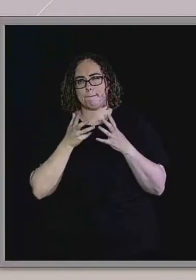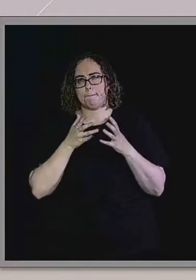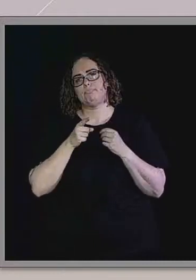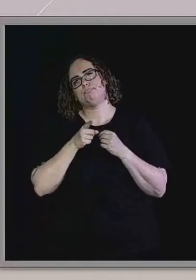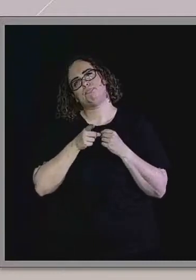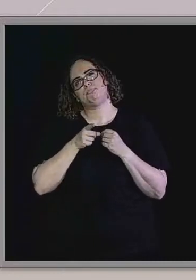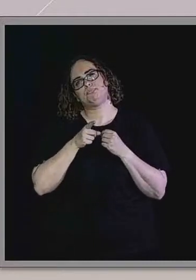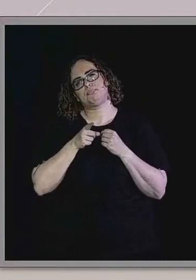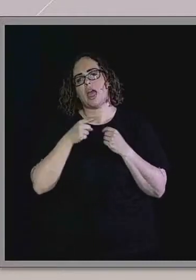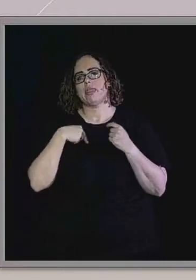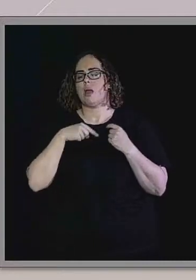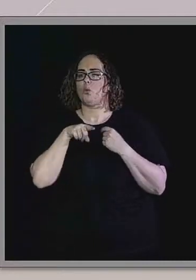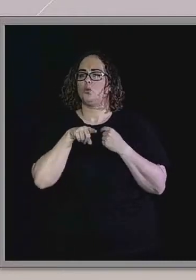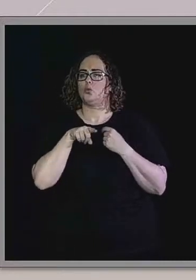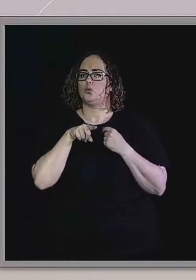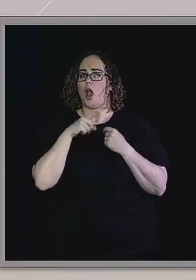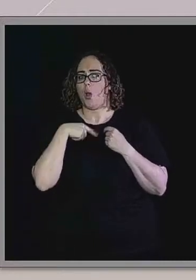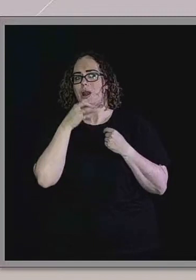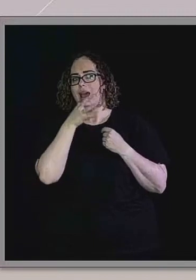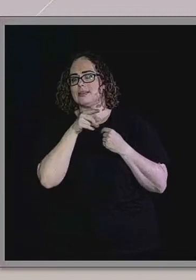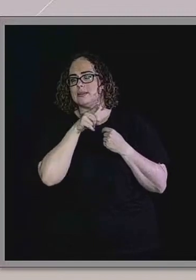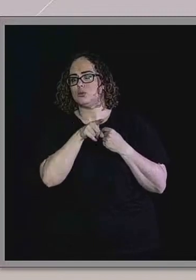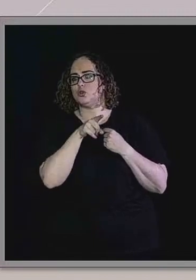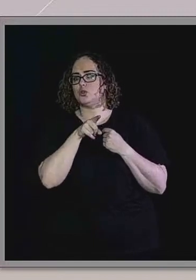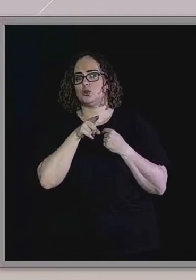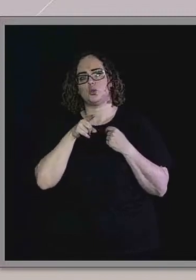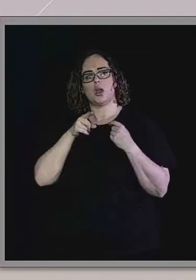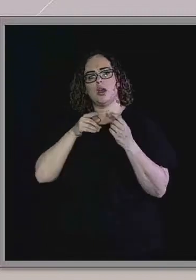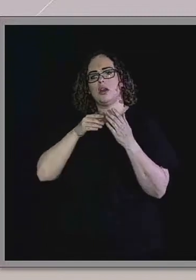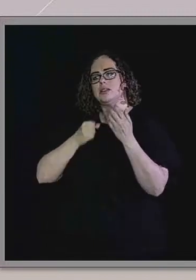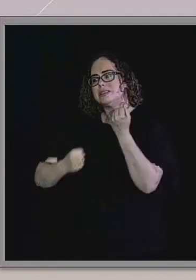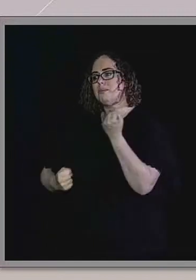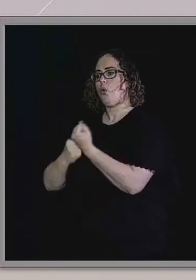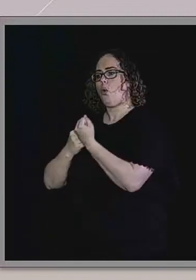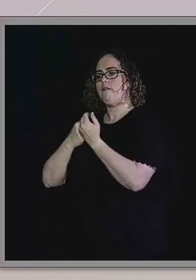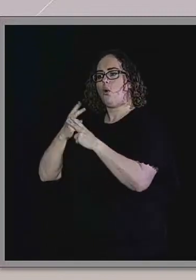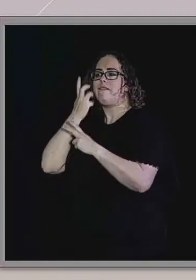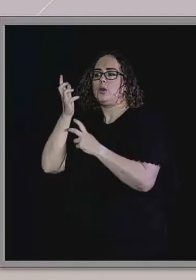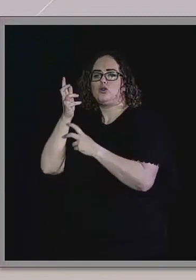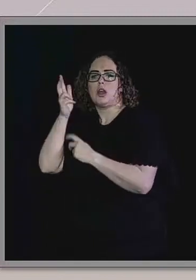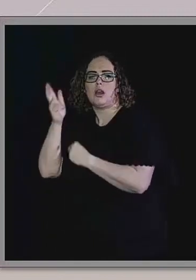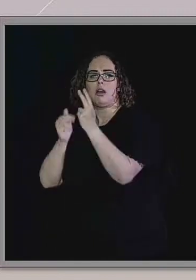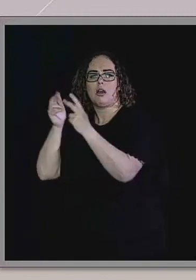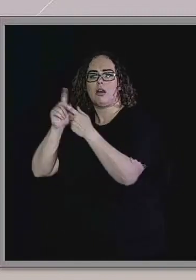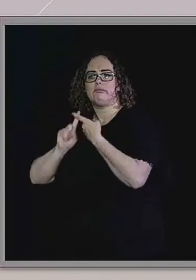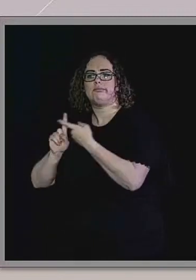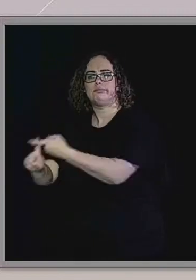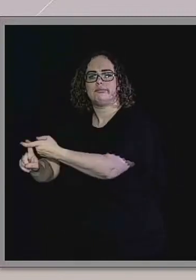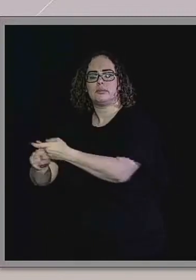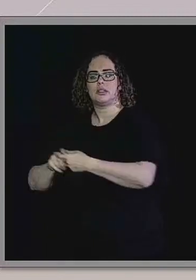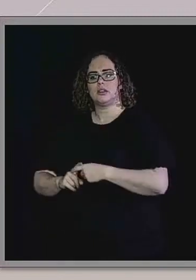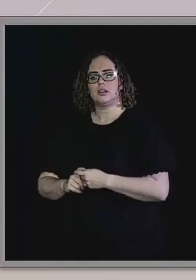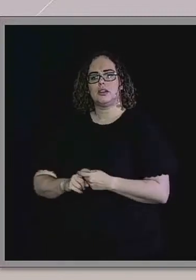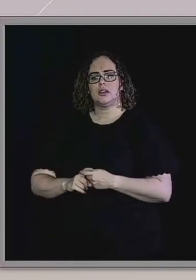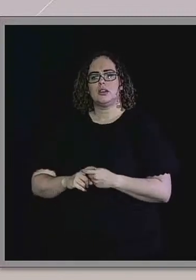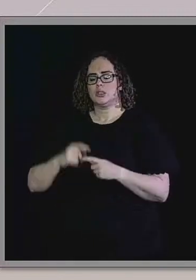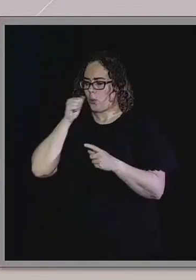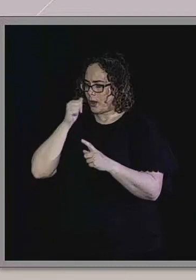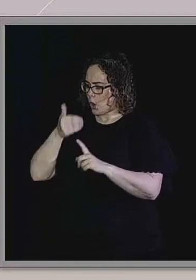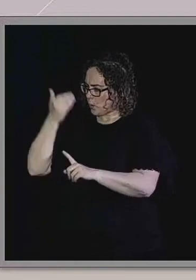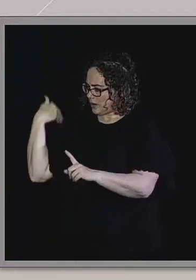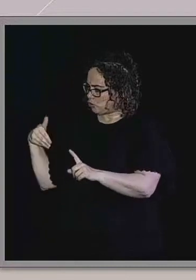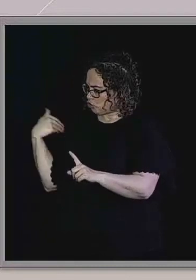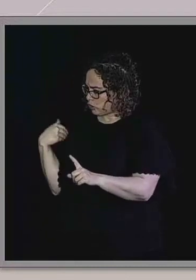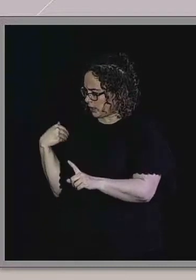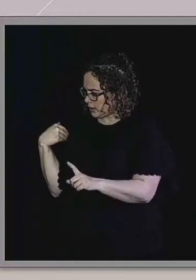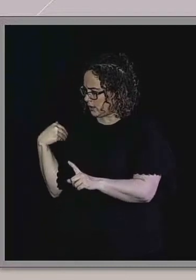in measures that takes us further down the track, right? We have a 12-year history already, or we know what's happened. So the conversation